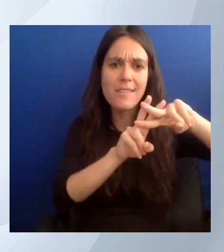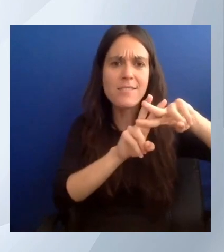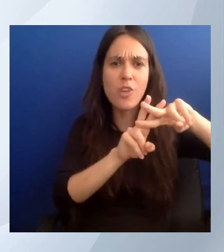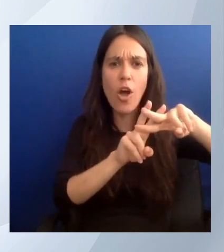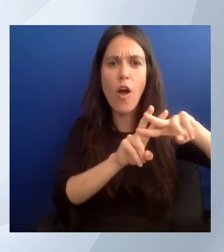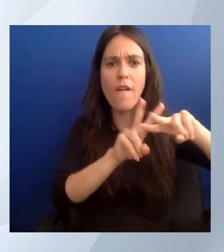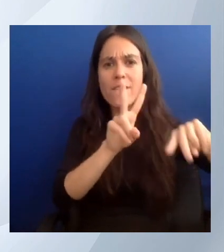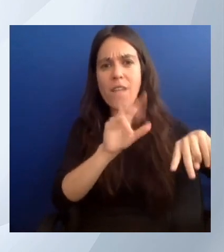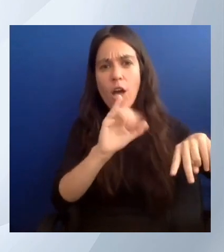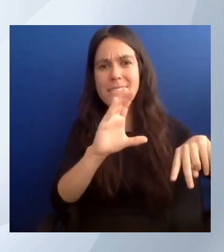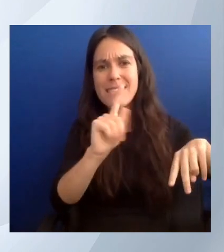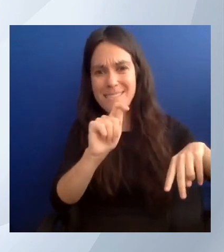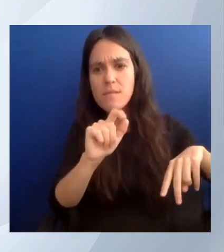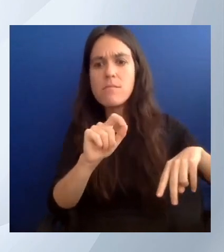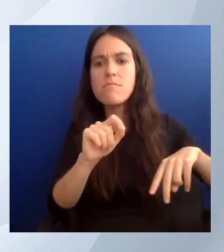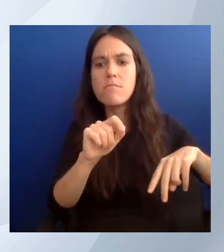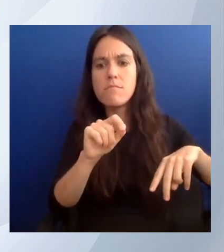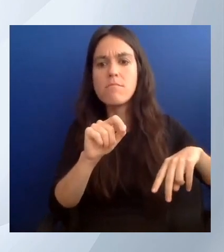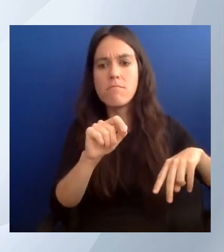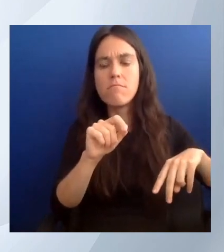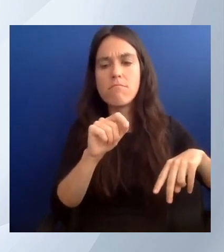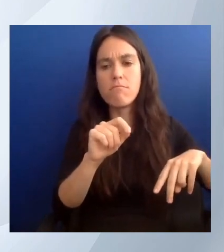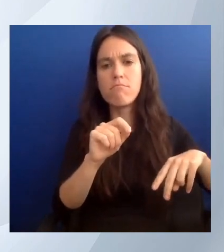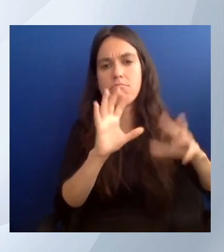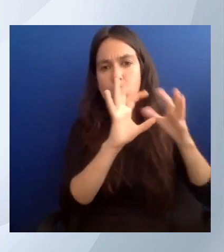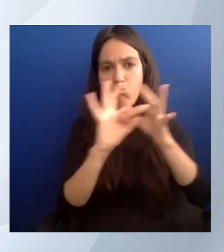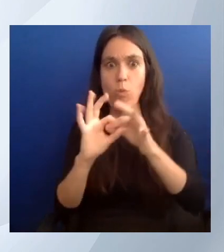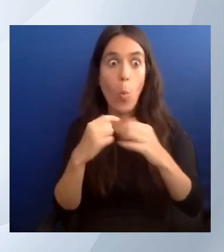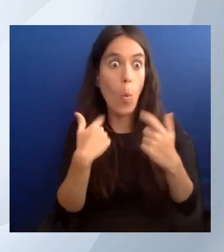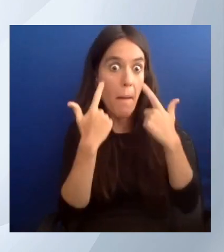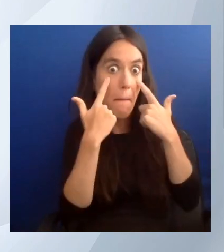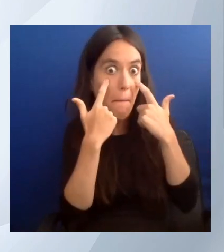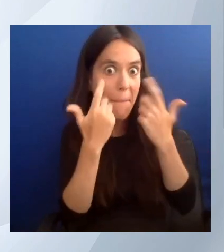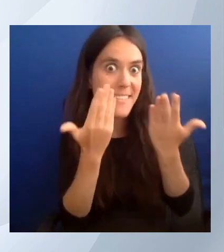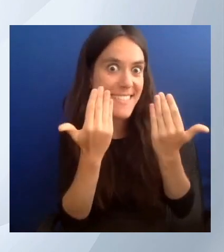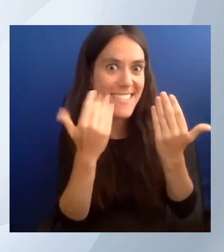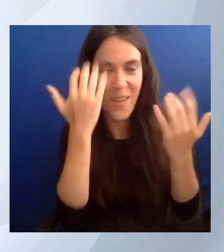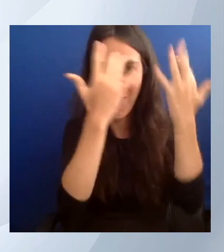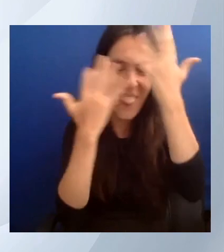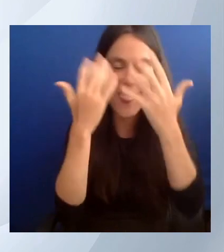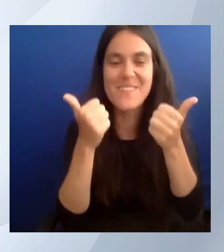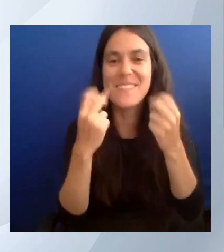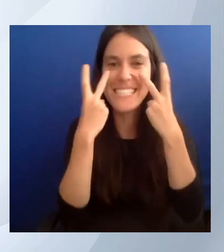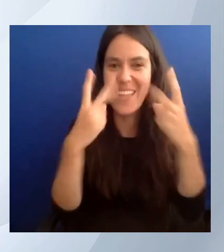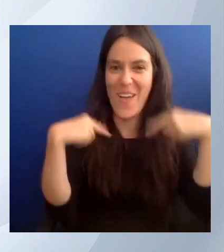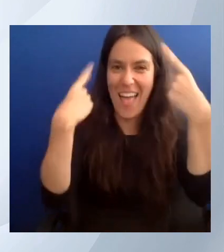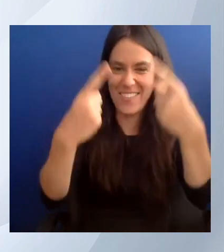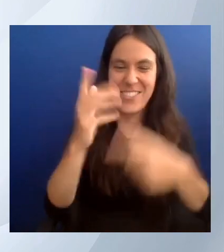a shout out in the chat. We're really curious on what you're thinking. So see you after the break.